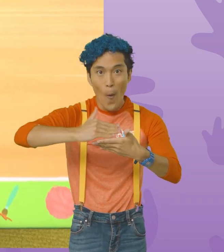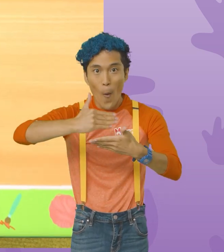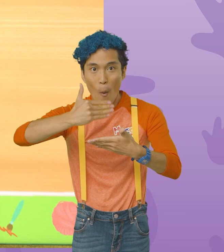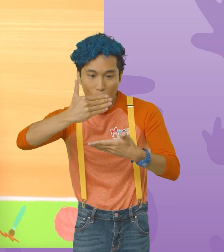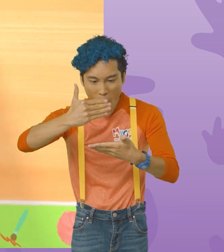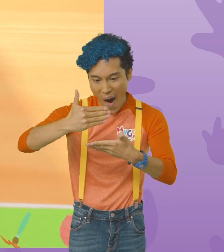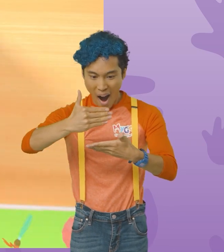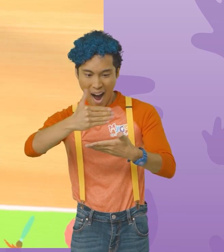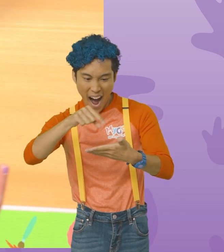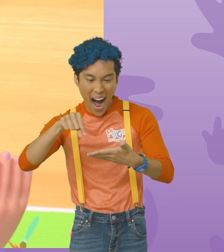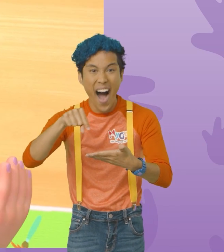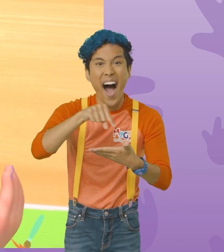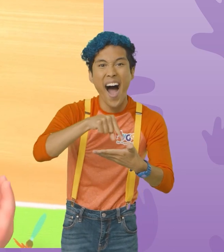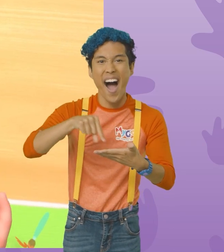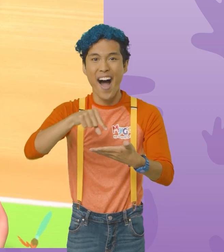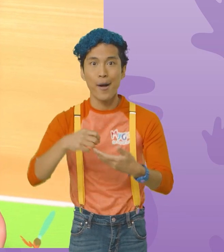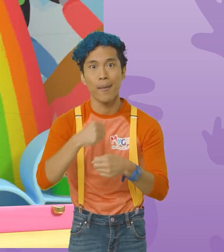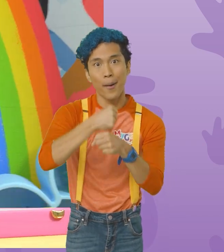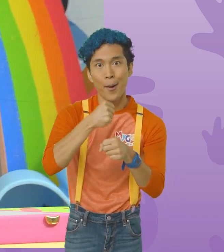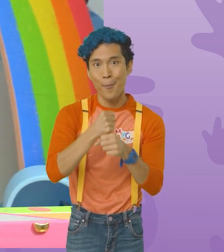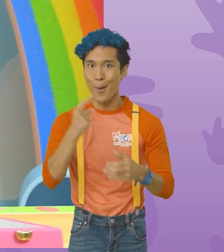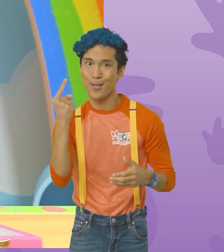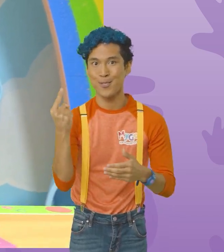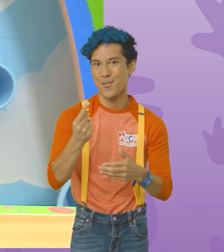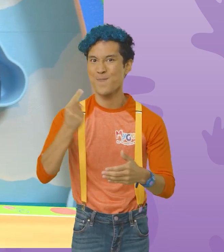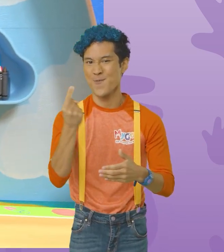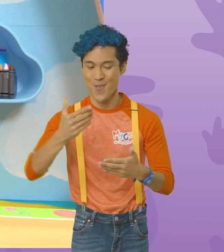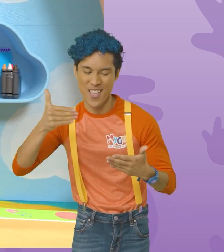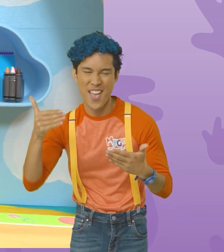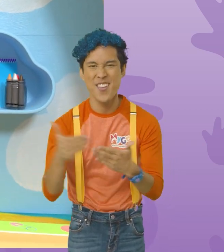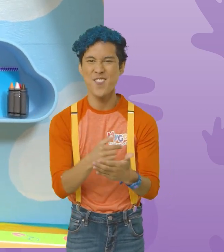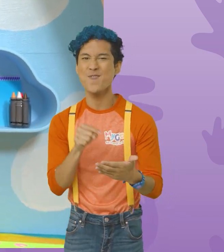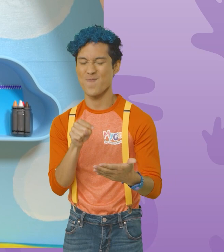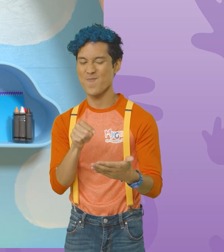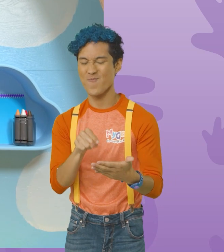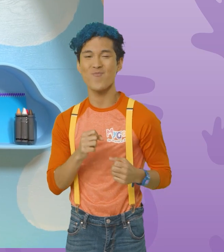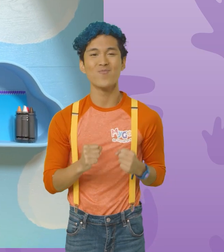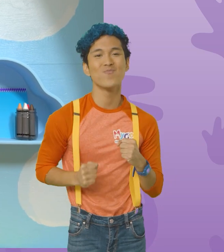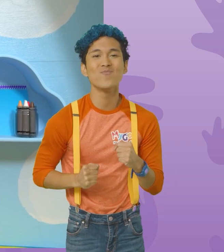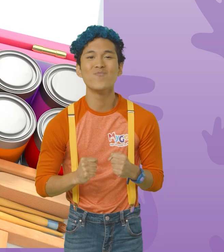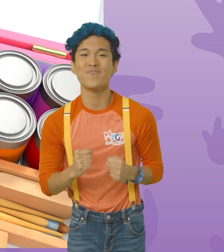use my magic art box for making something new.